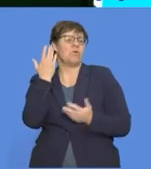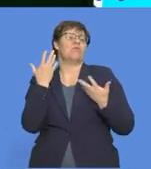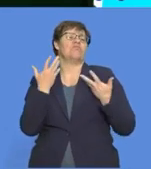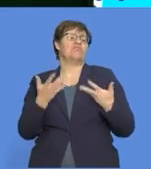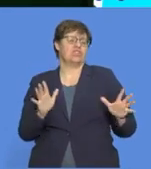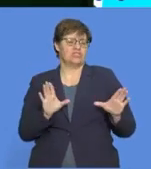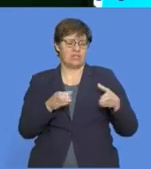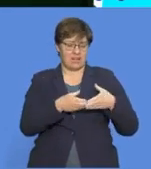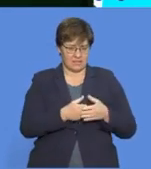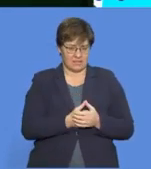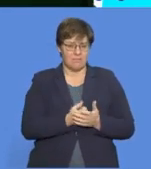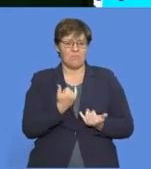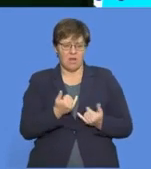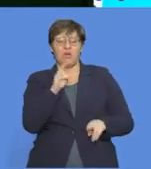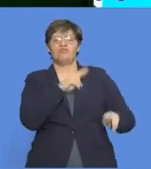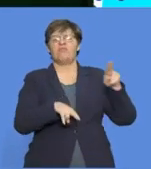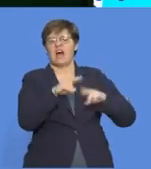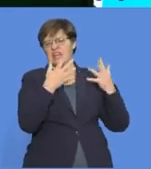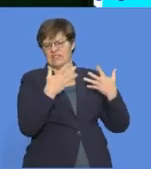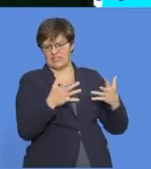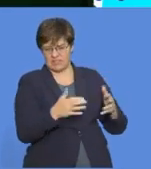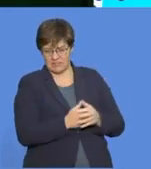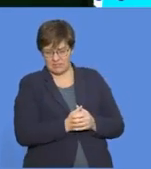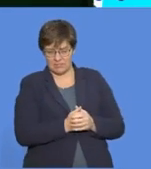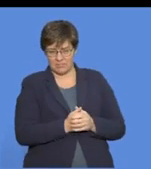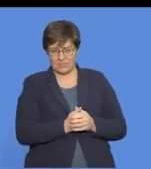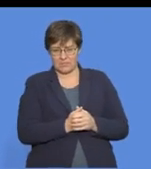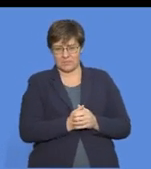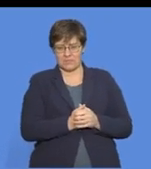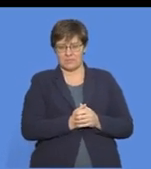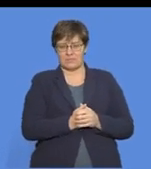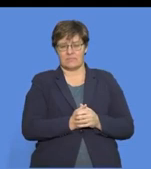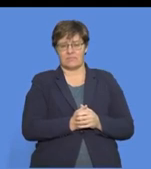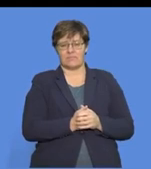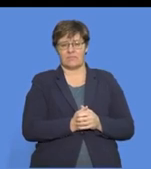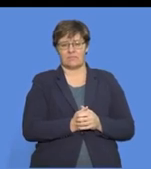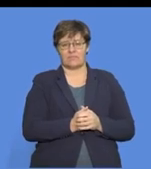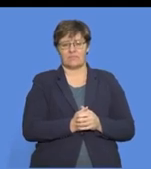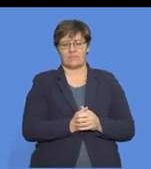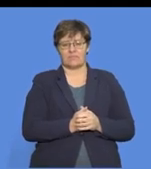already done in class. I'm just going to revise them for you.